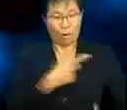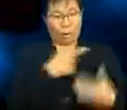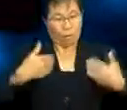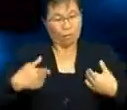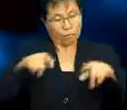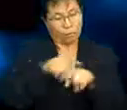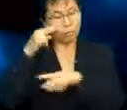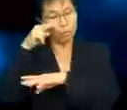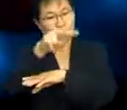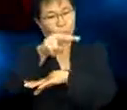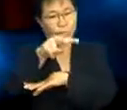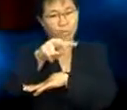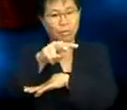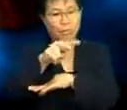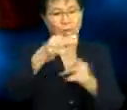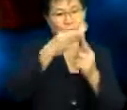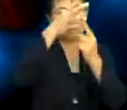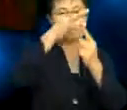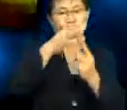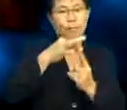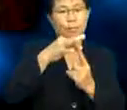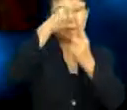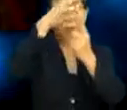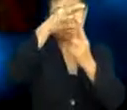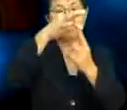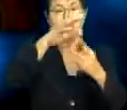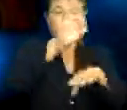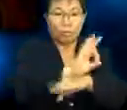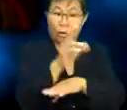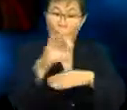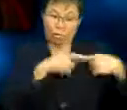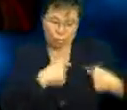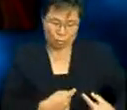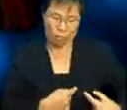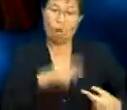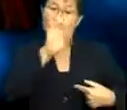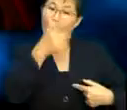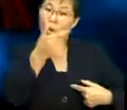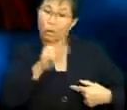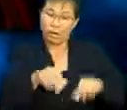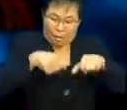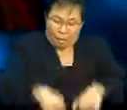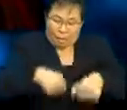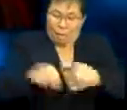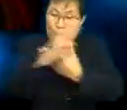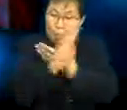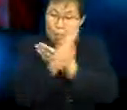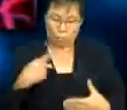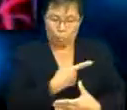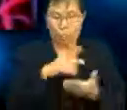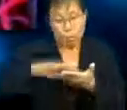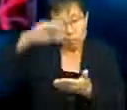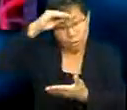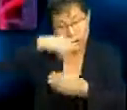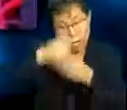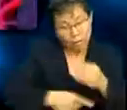We have also looked at the main functions of the heart, the organ that pumps blood.